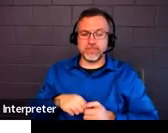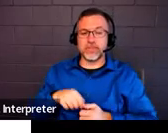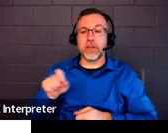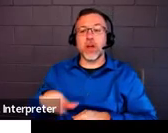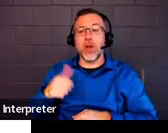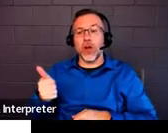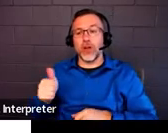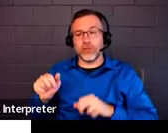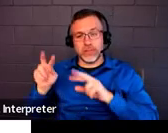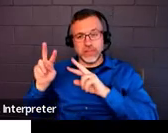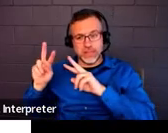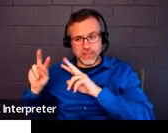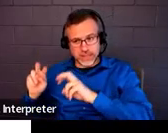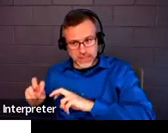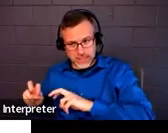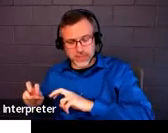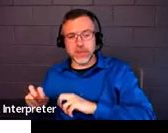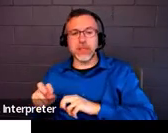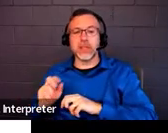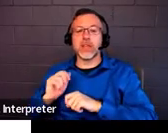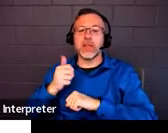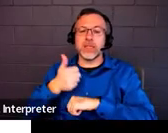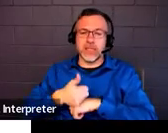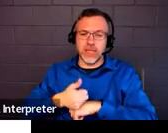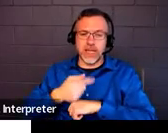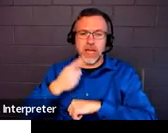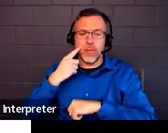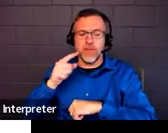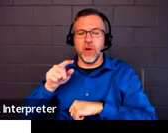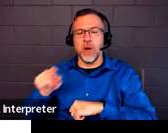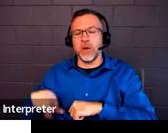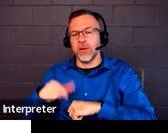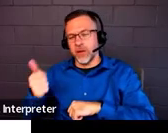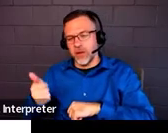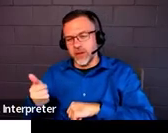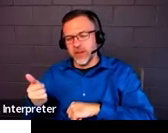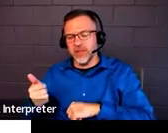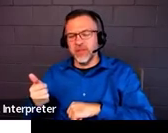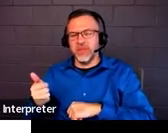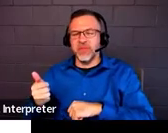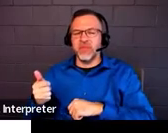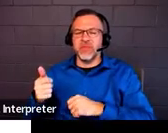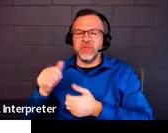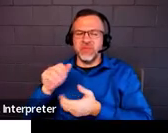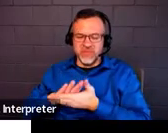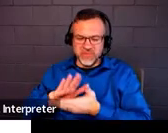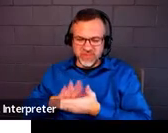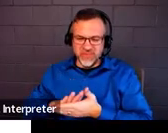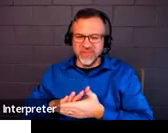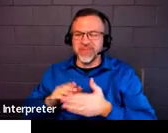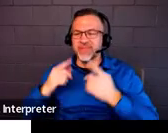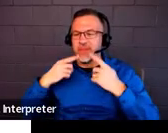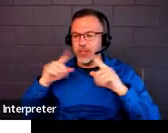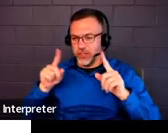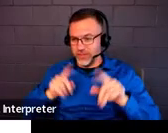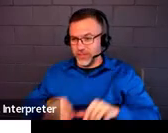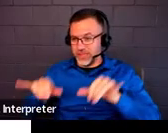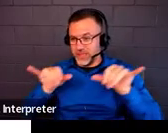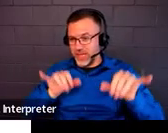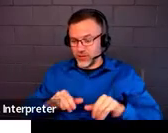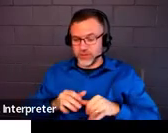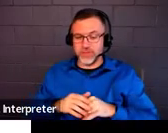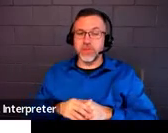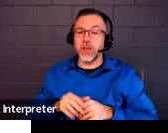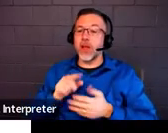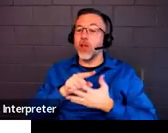are designed on alternate academic achievement standards. These are derived from our